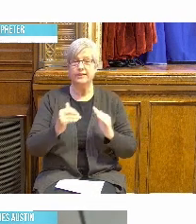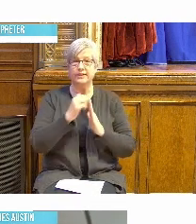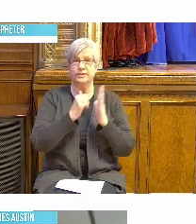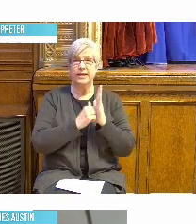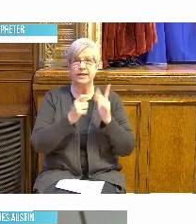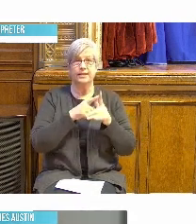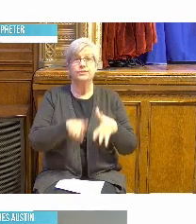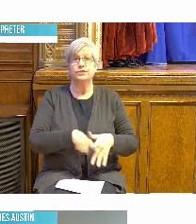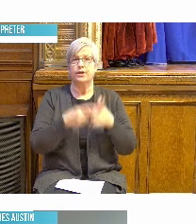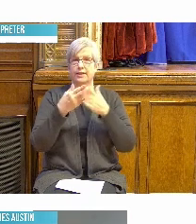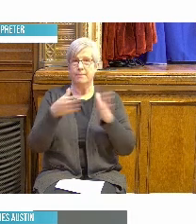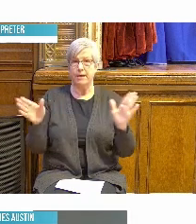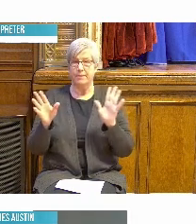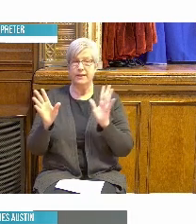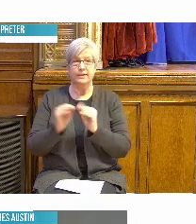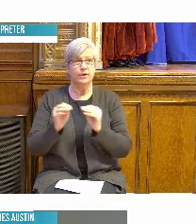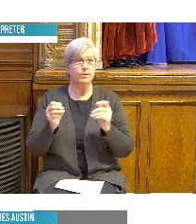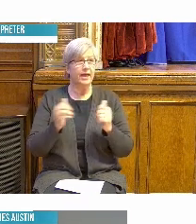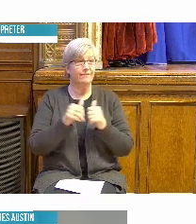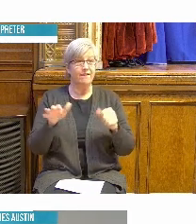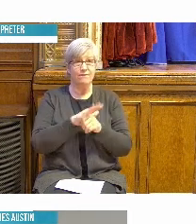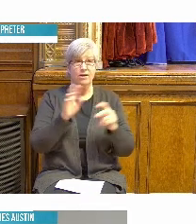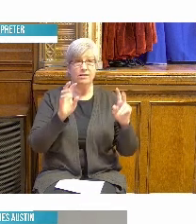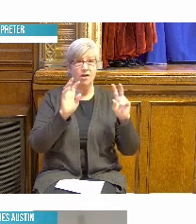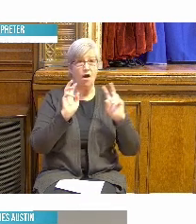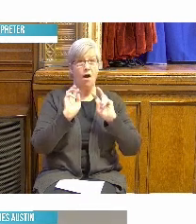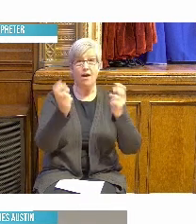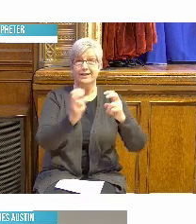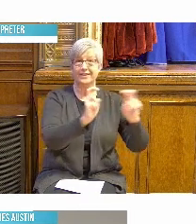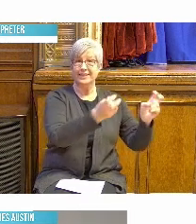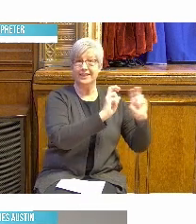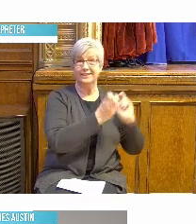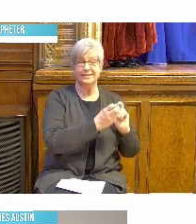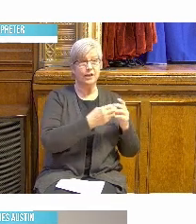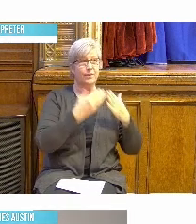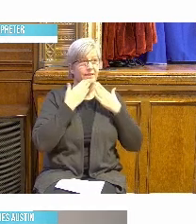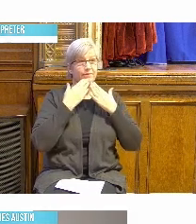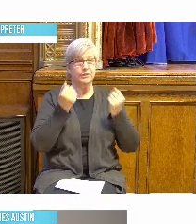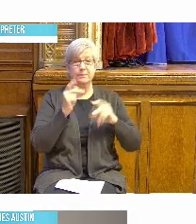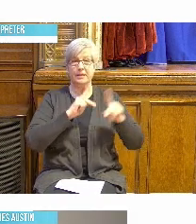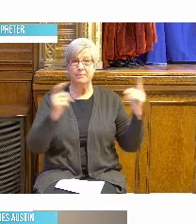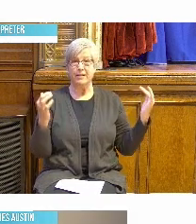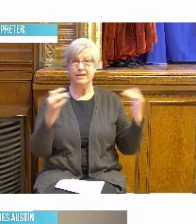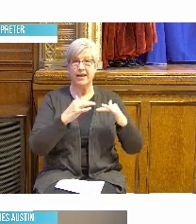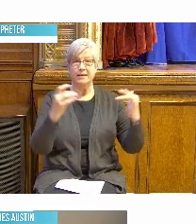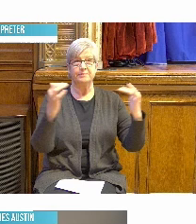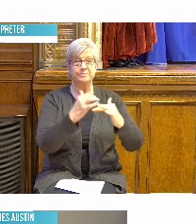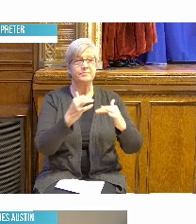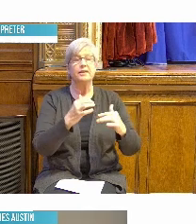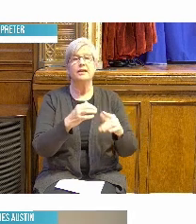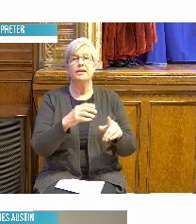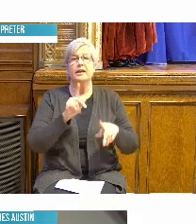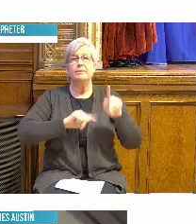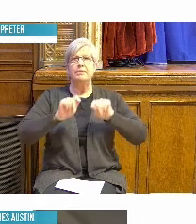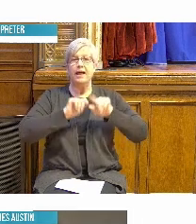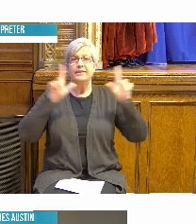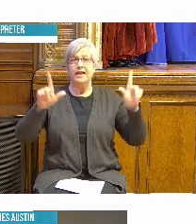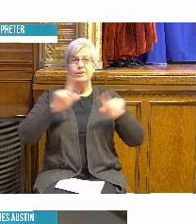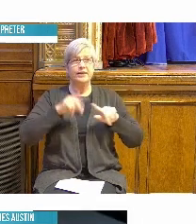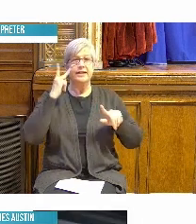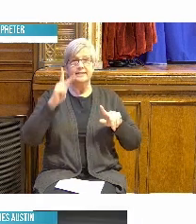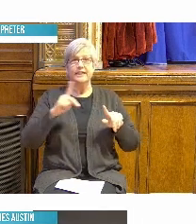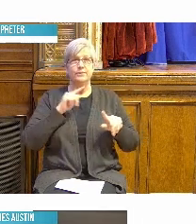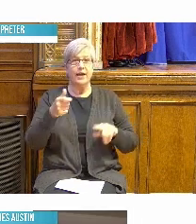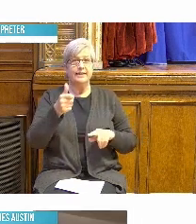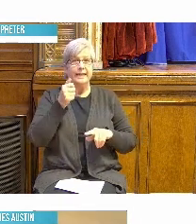for our public hearing. We have a full audience here, and we are grateful. Unfortunately, you all can't see them, but I will take a picture and send it to